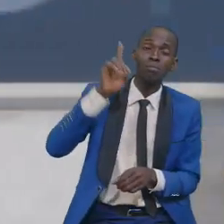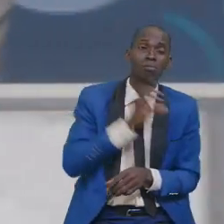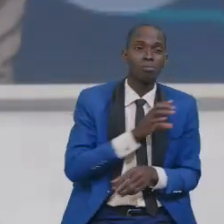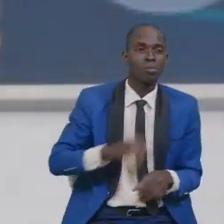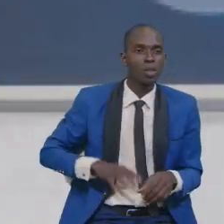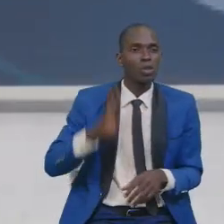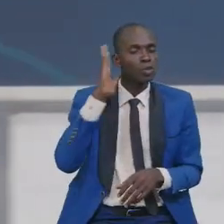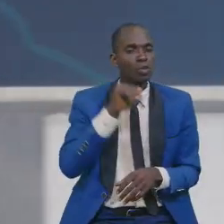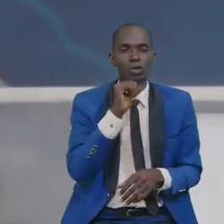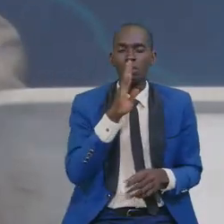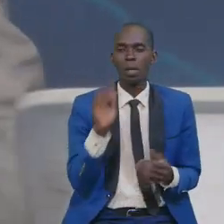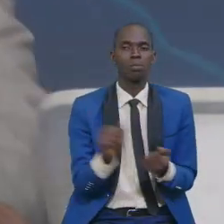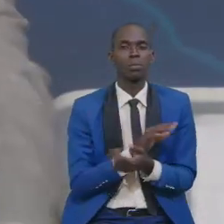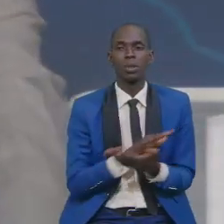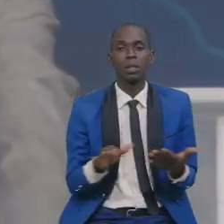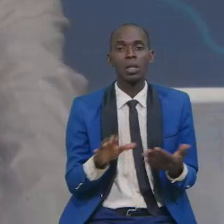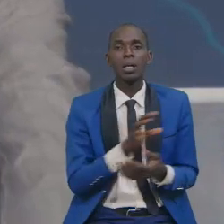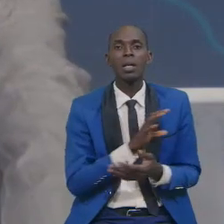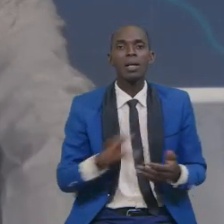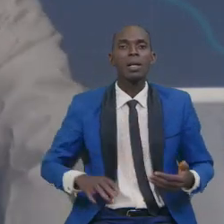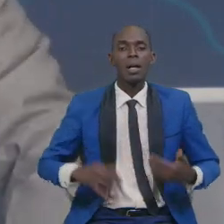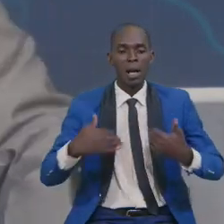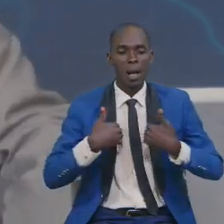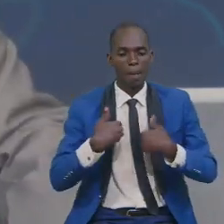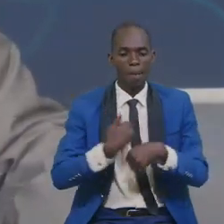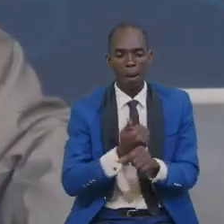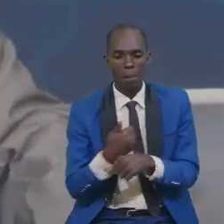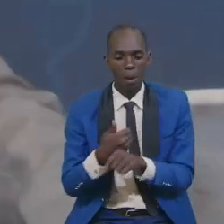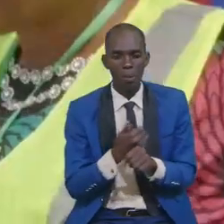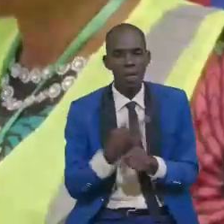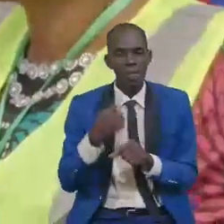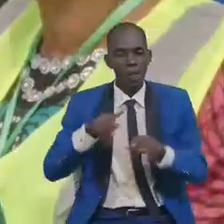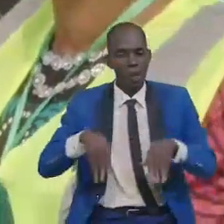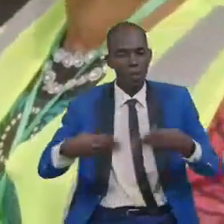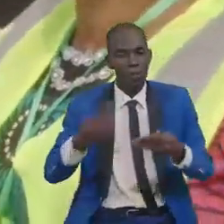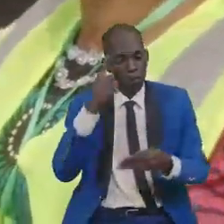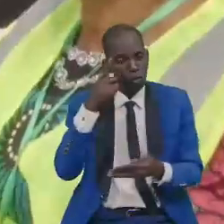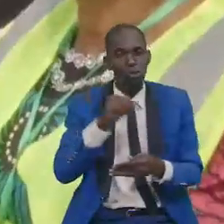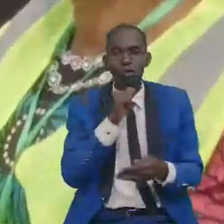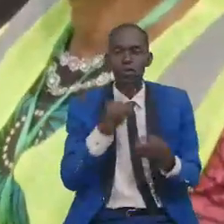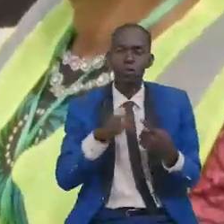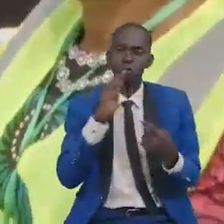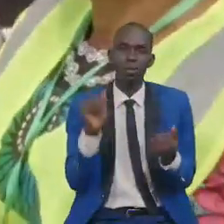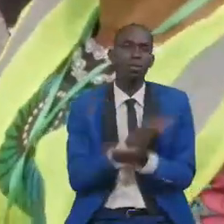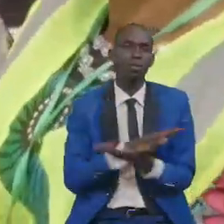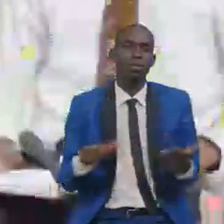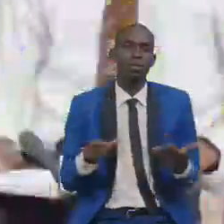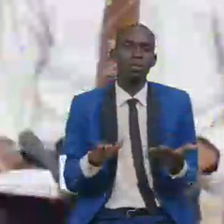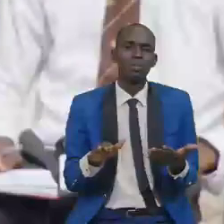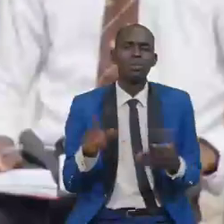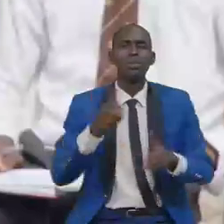Christ as Mitch the provision that you will not perish amen